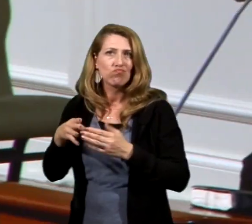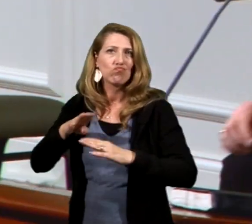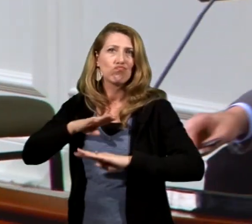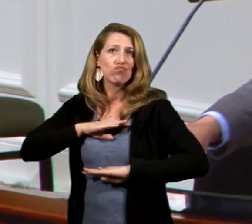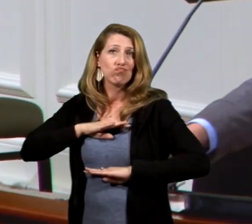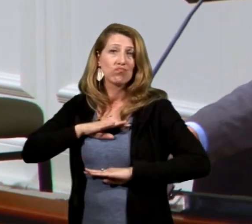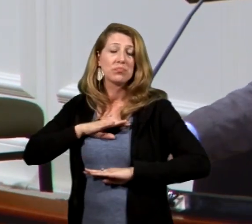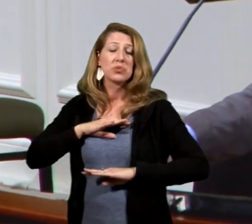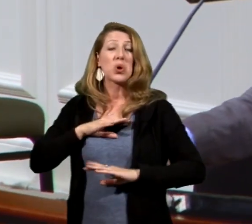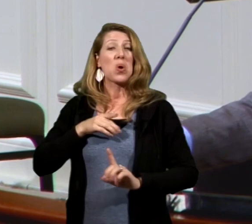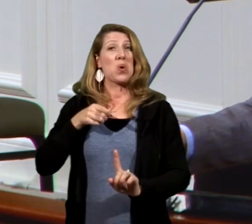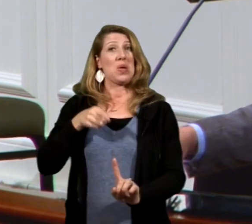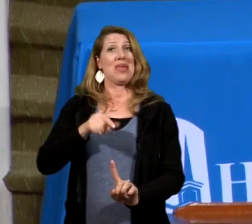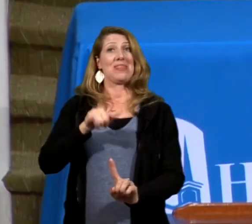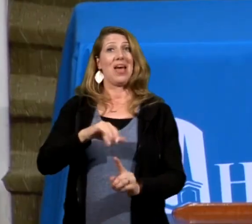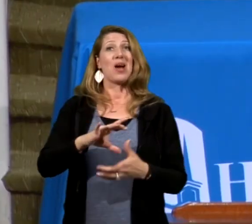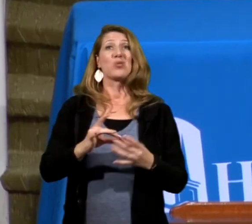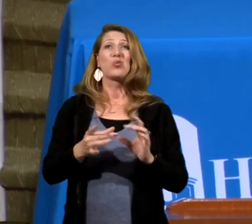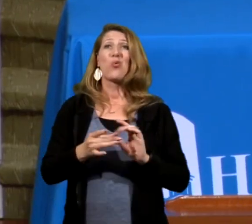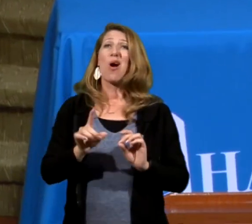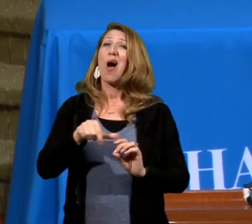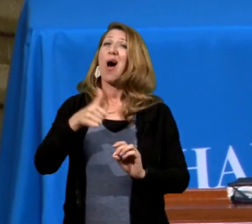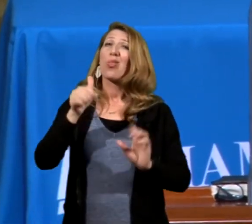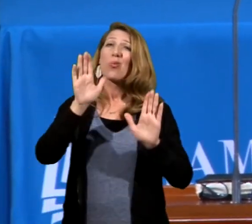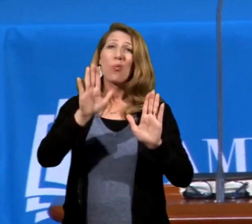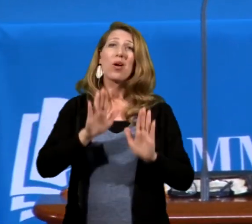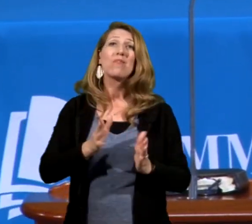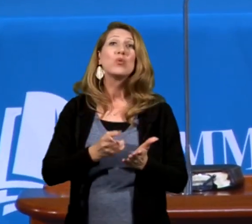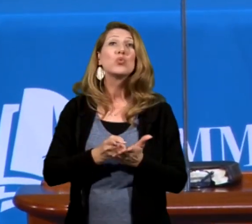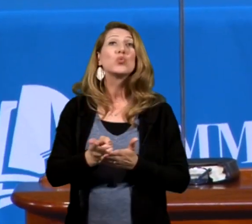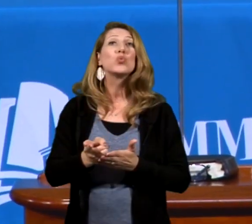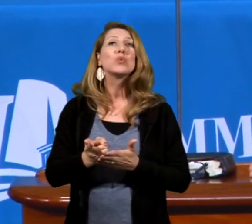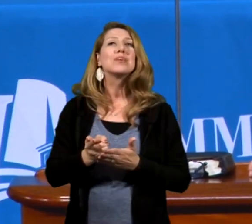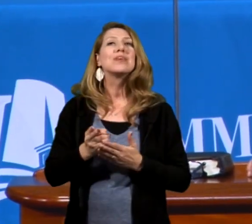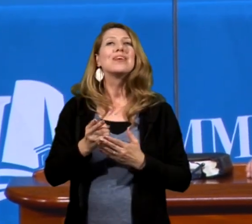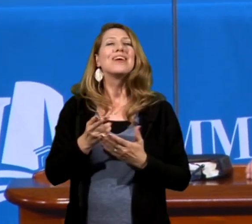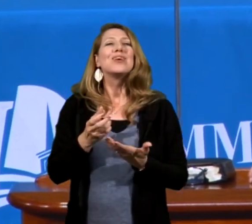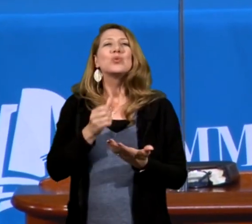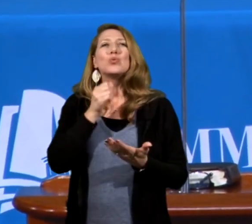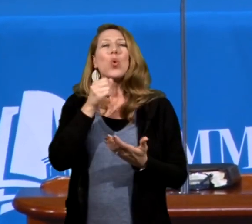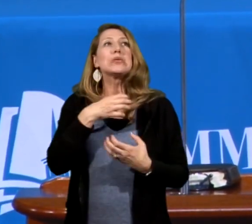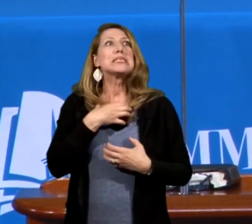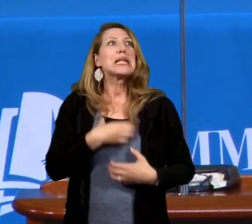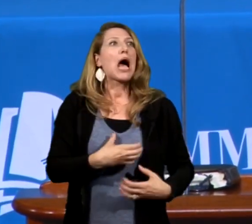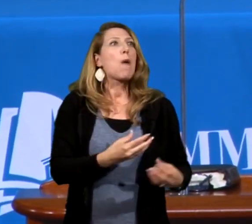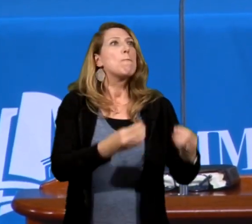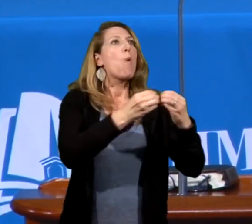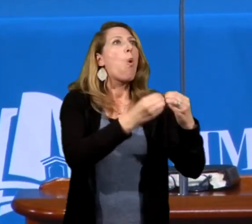story another wonderful truth, and that is, desiring not more,